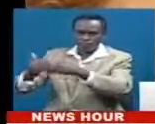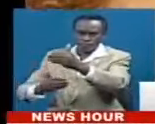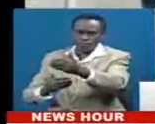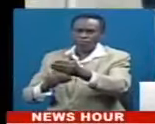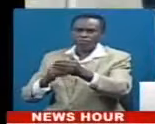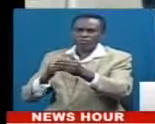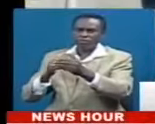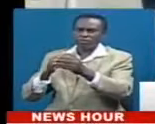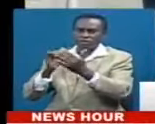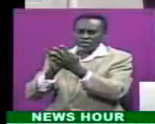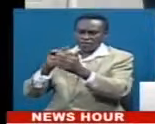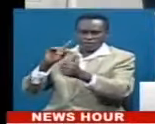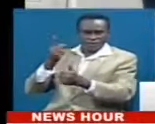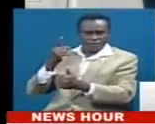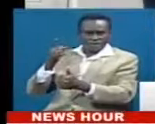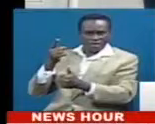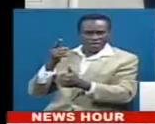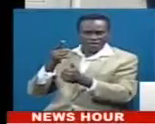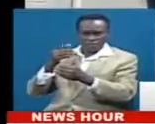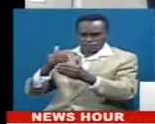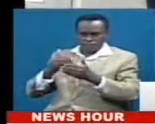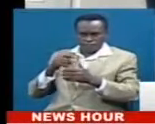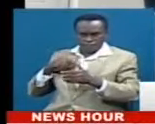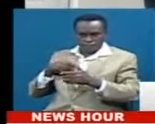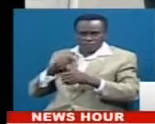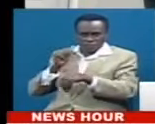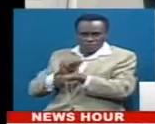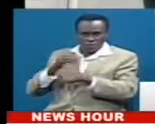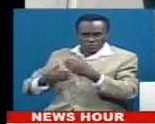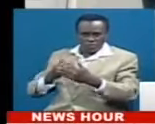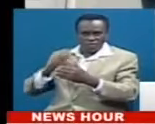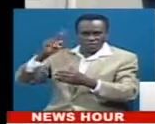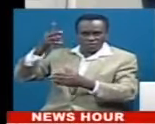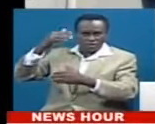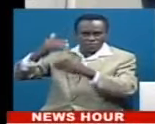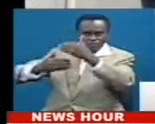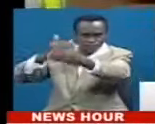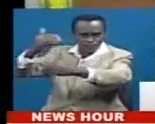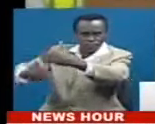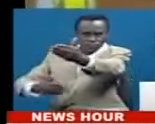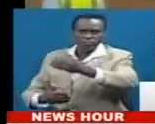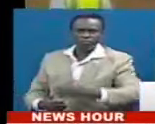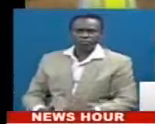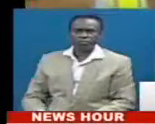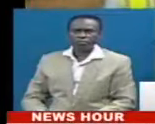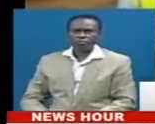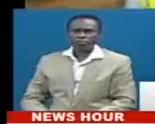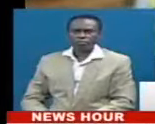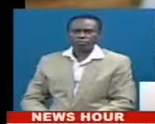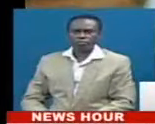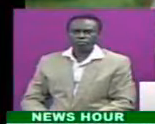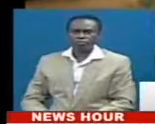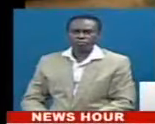now and with a good pace, and we are very hopeful that we will complete it in a given stipulated time frame.